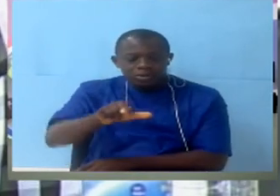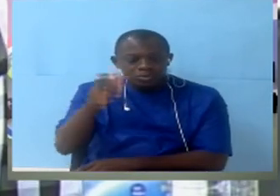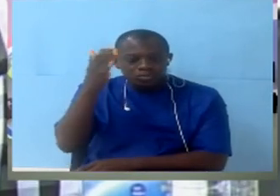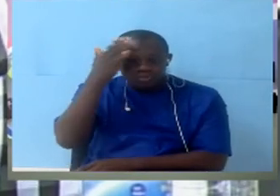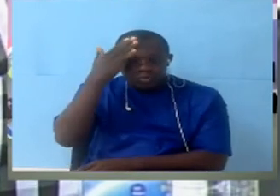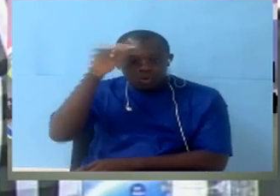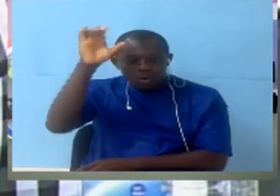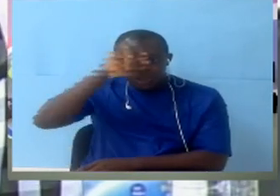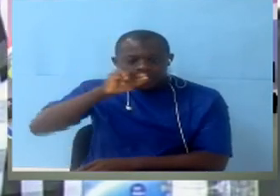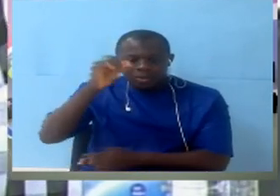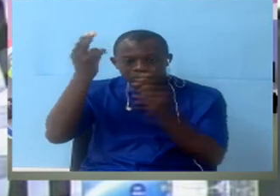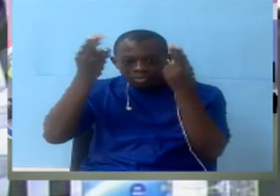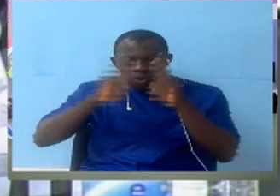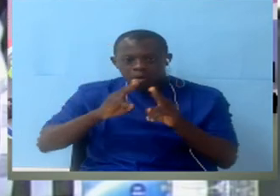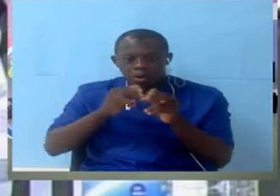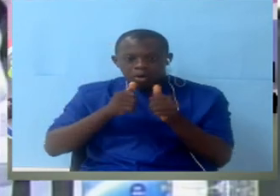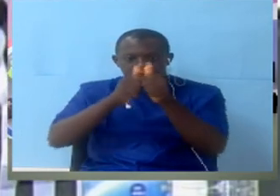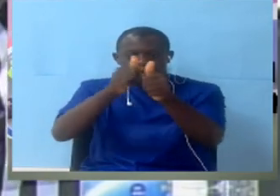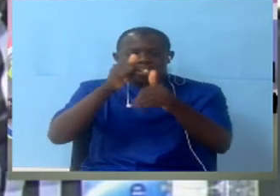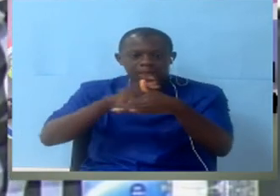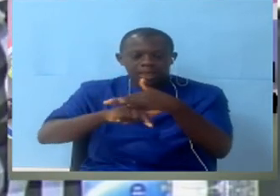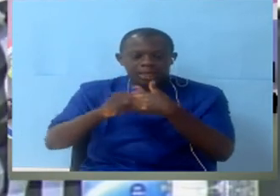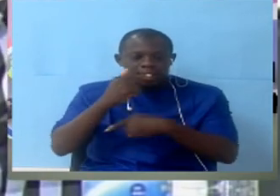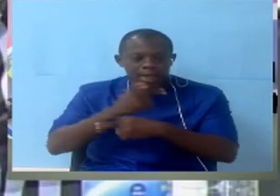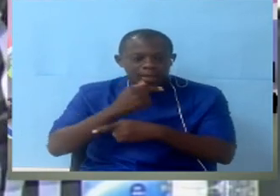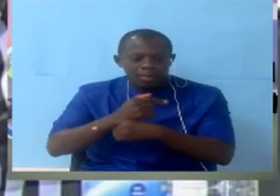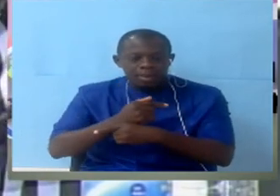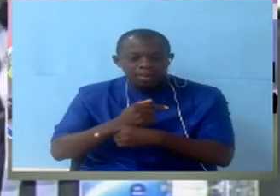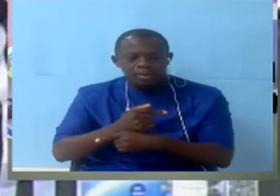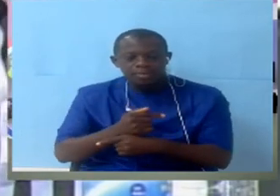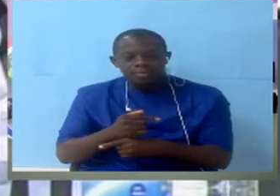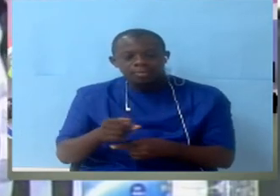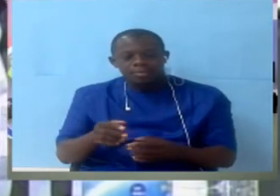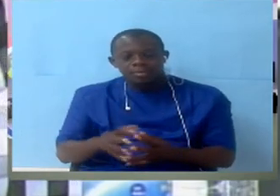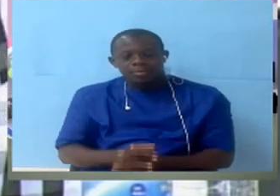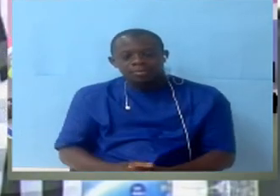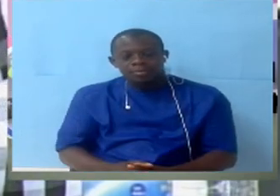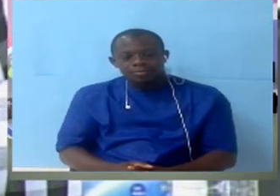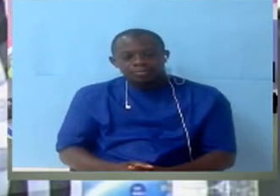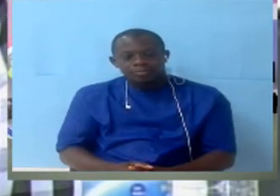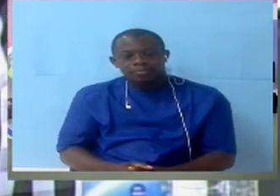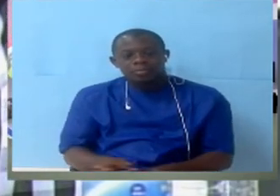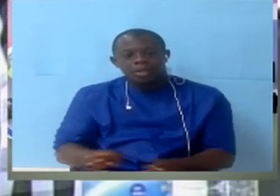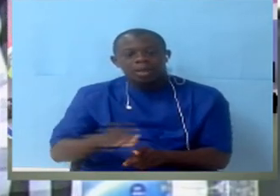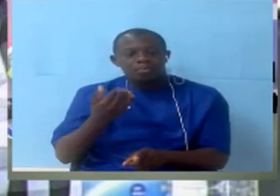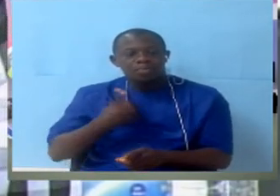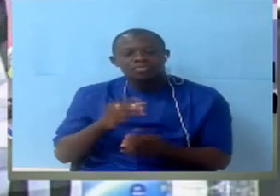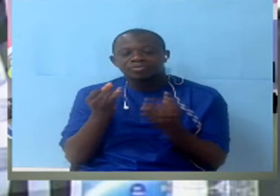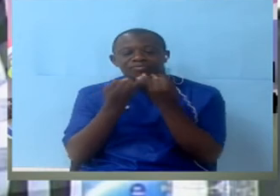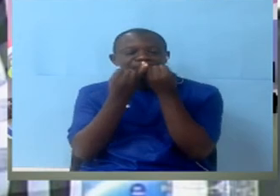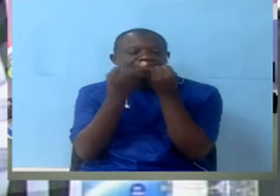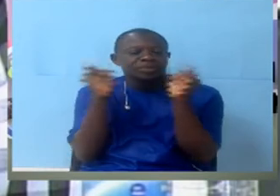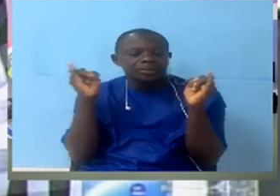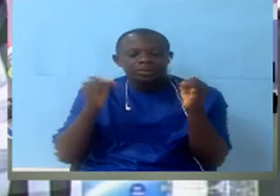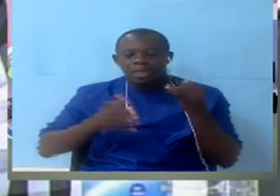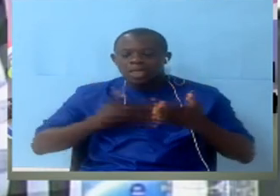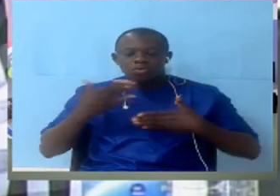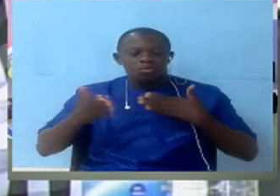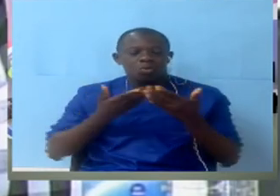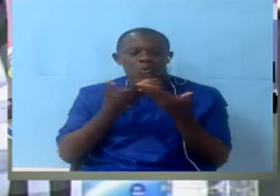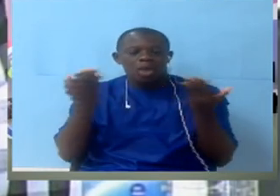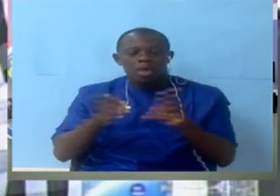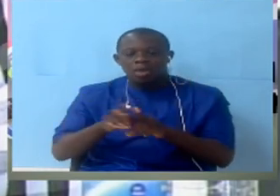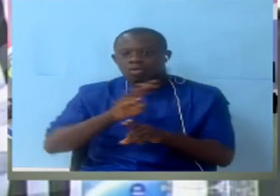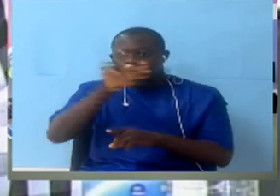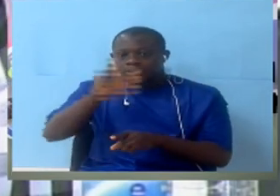and follow it in the Gambia. Mo se mo tale bulu mo de ku tale bulu by force ku tale bulu. People will be free and enjoy because nobody will